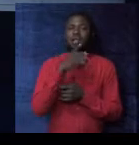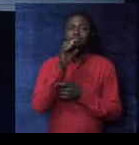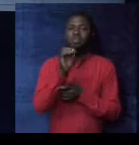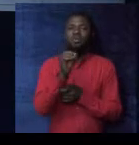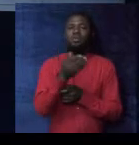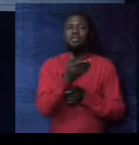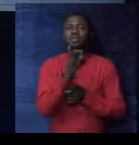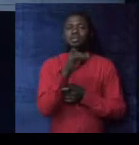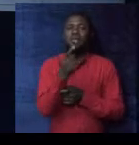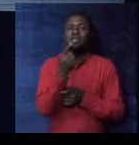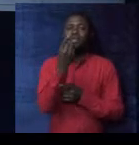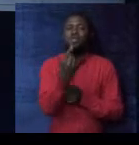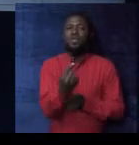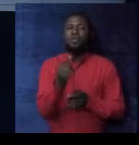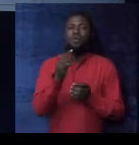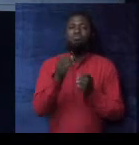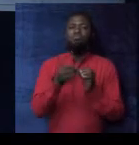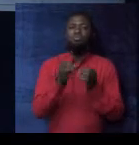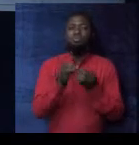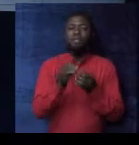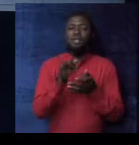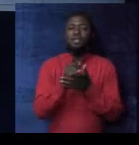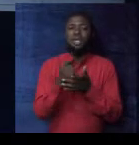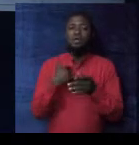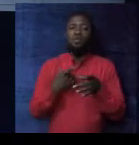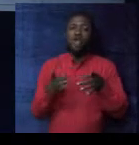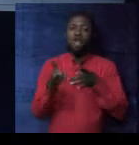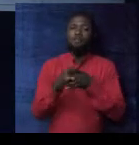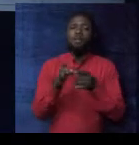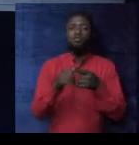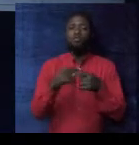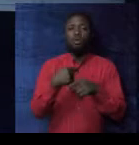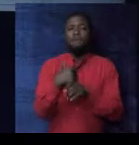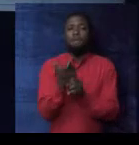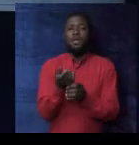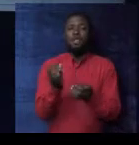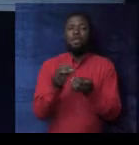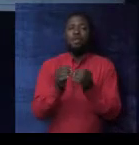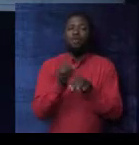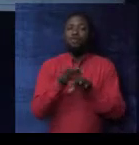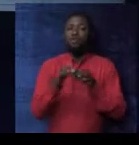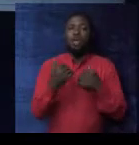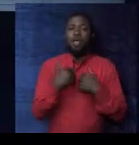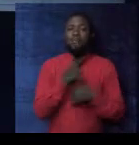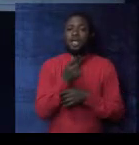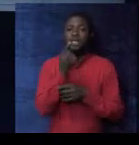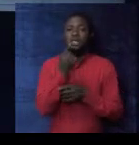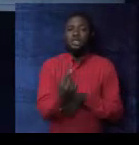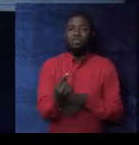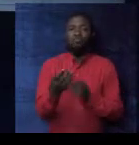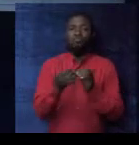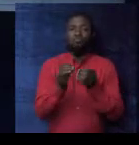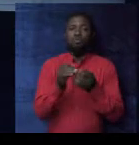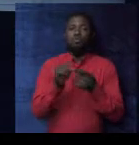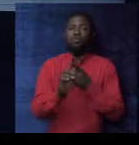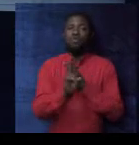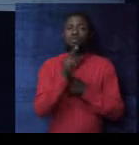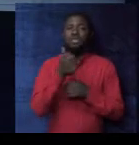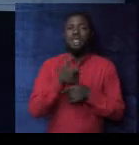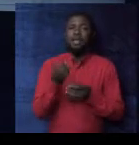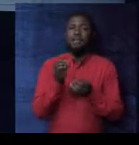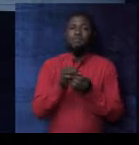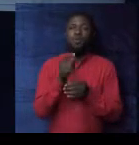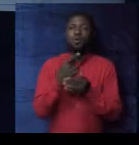0. These are the single digits we had, and it is these digits that we combine to form numbers. So we don't have a single digit to